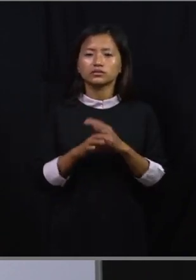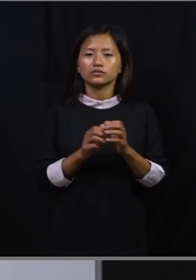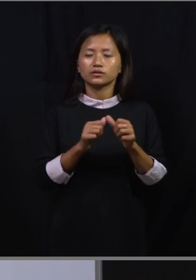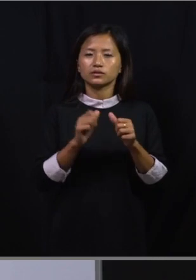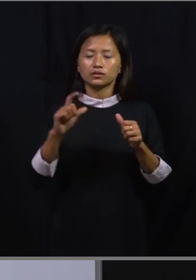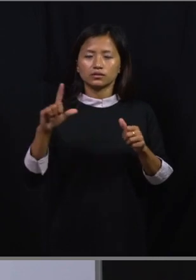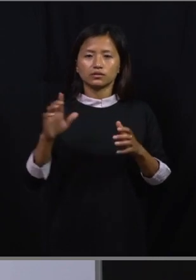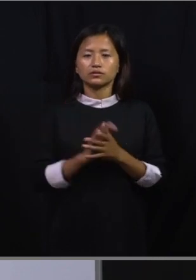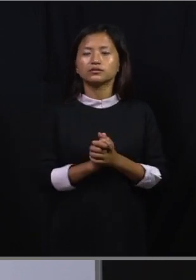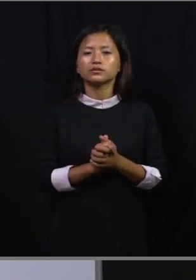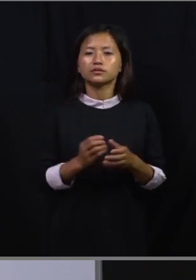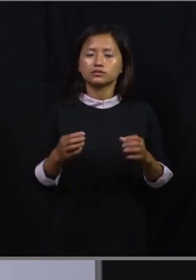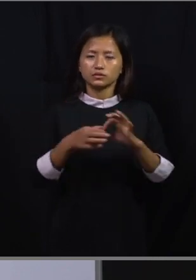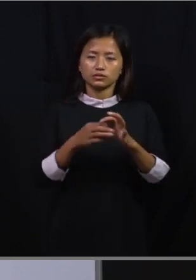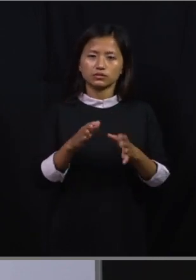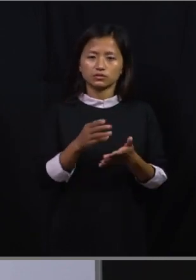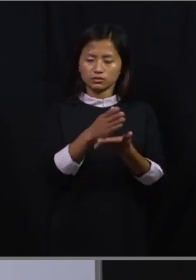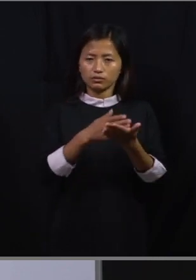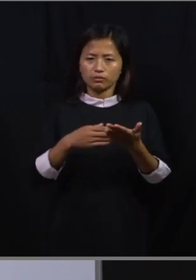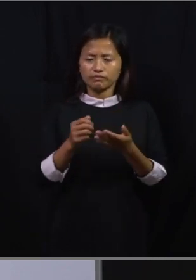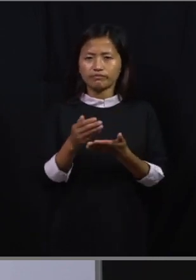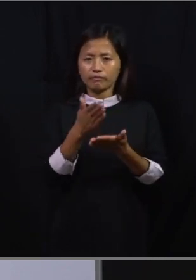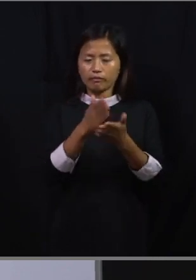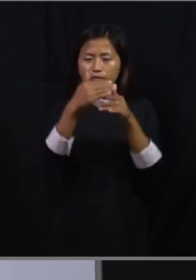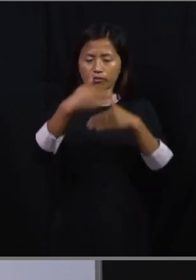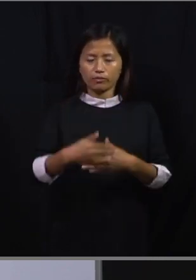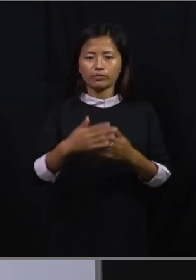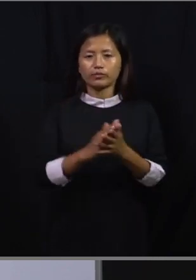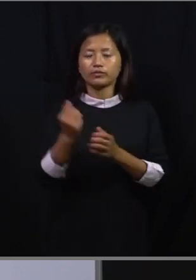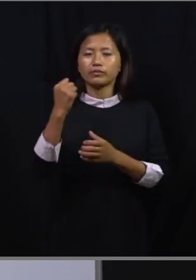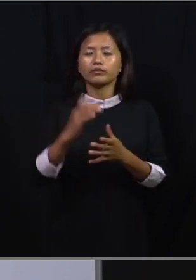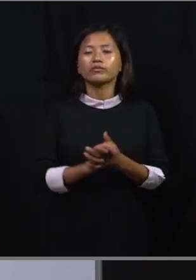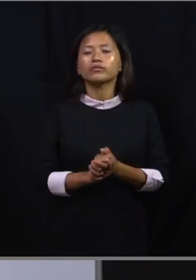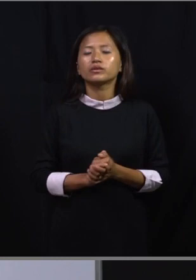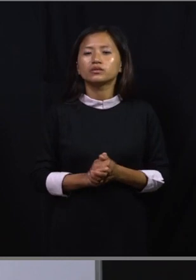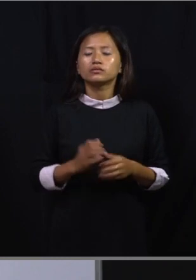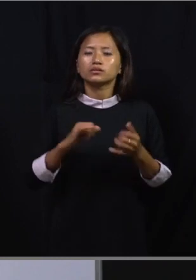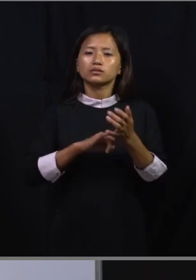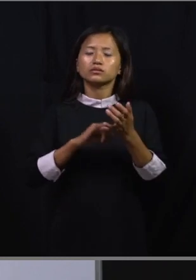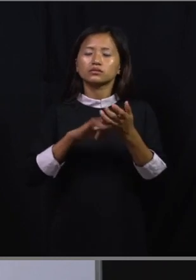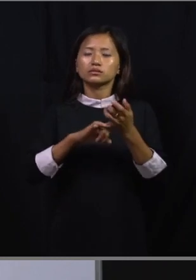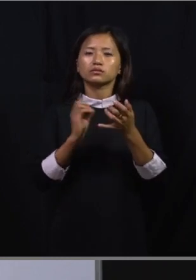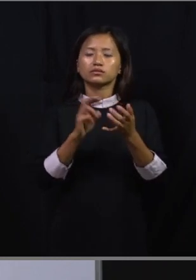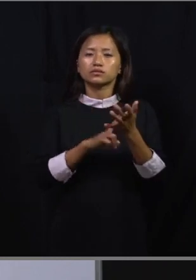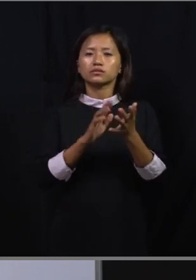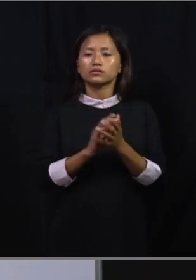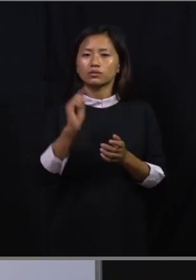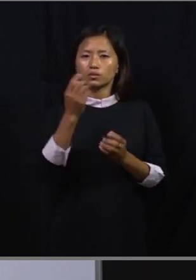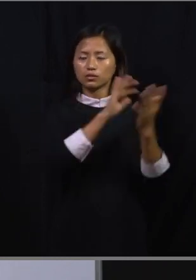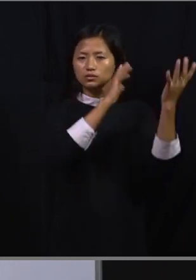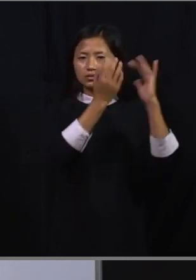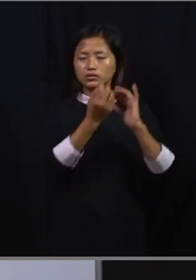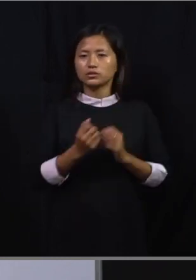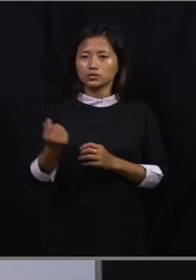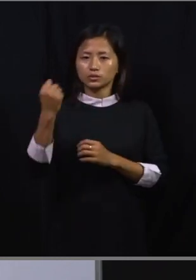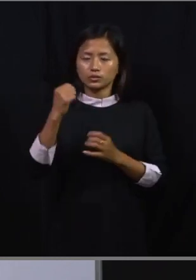non-alignment movement was not to join any other power bloc. With the downfall of the Soviet Union, the world has only one superpower,